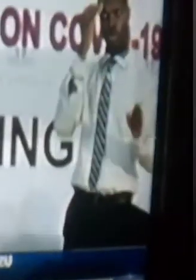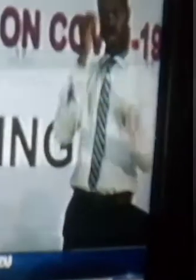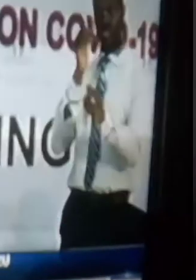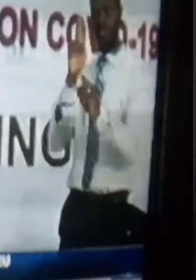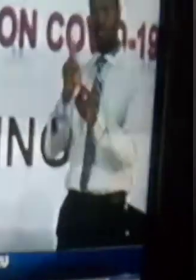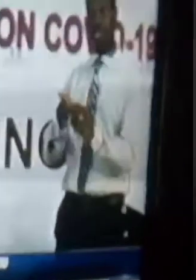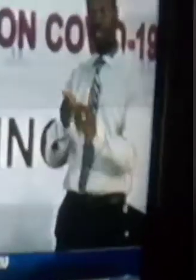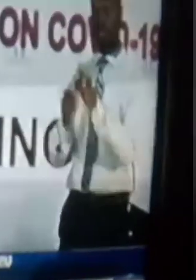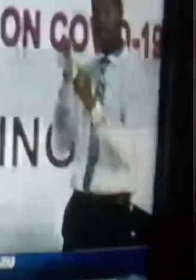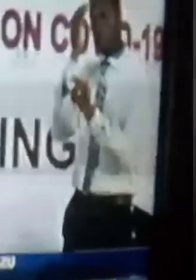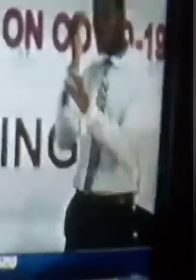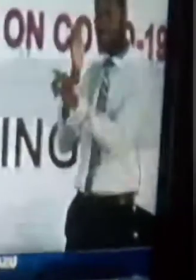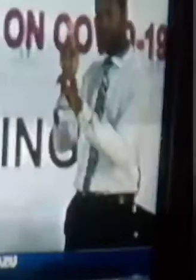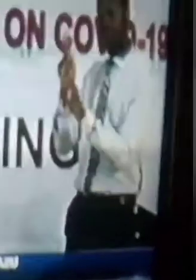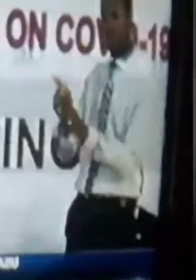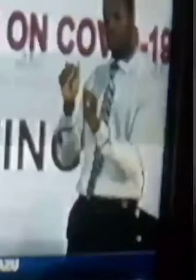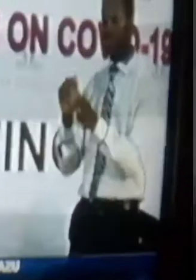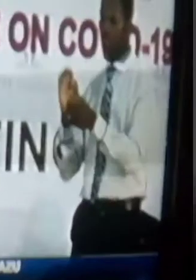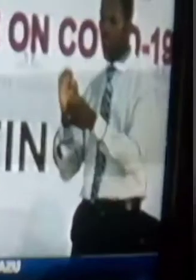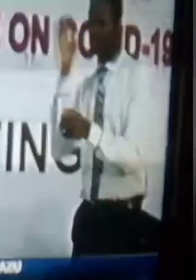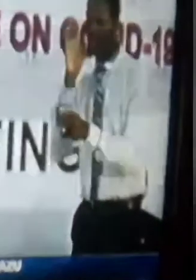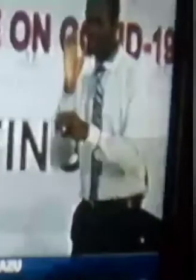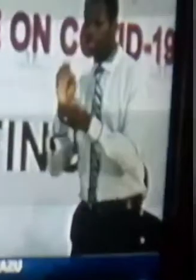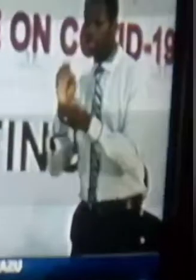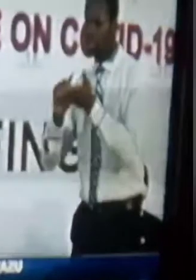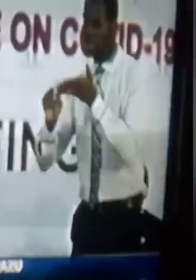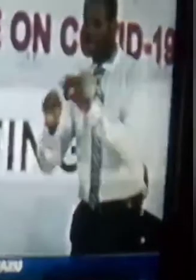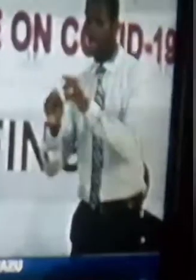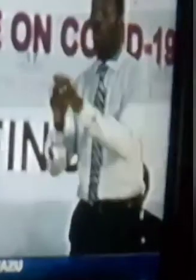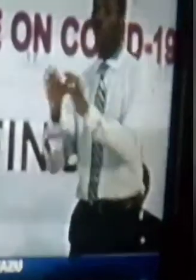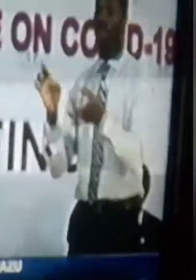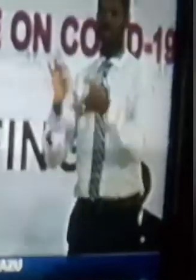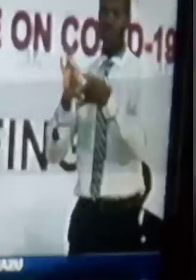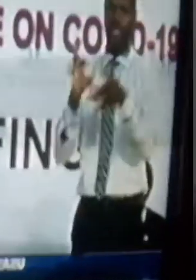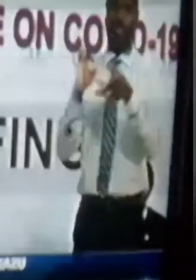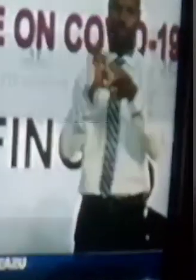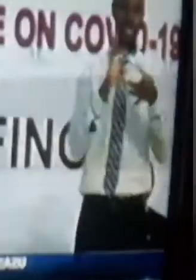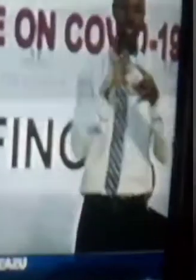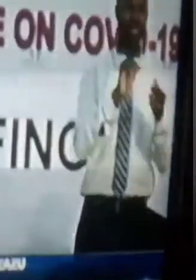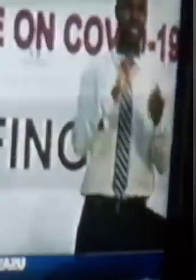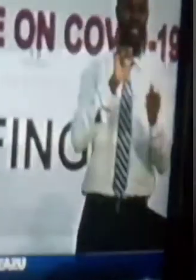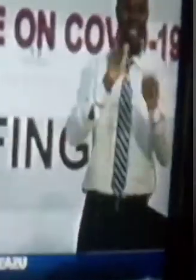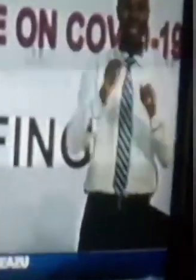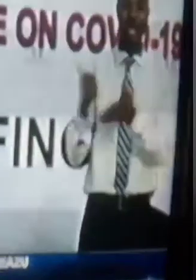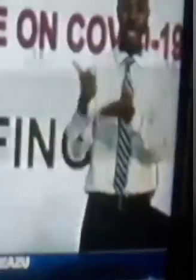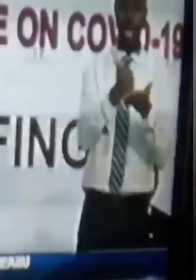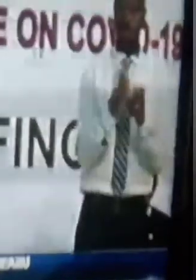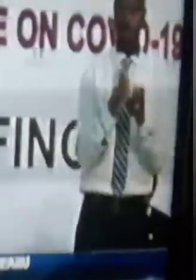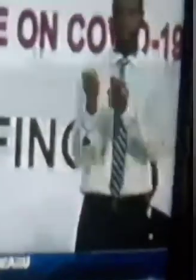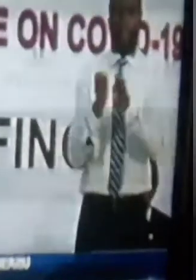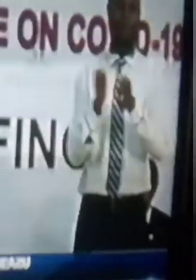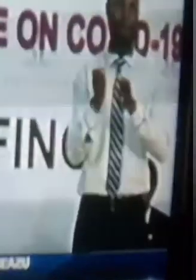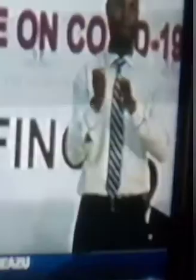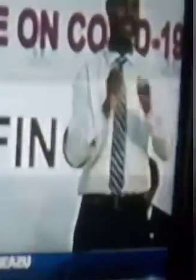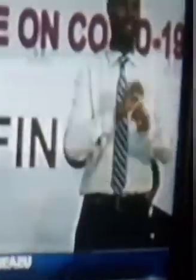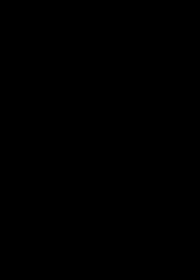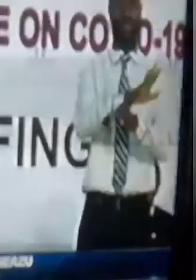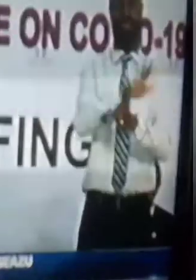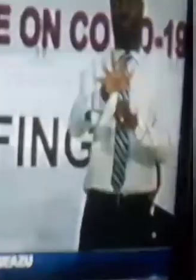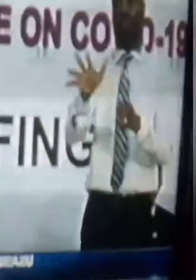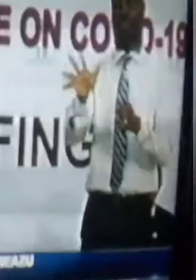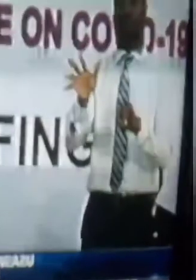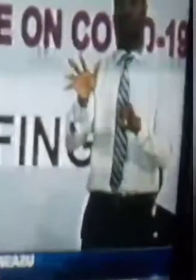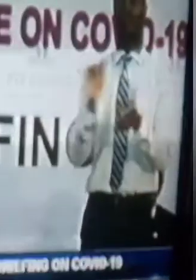developing symptoms and then continue the chain of transmission from there. This is sometimes limited by